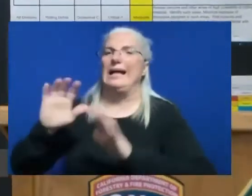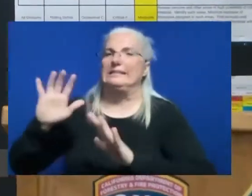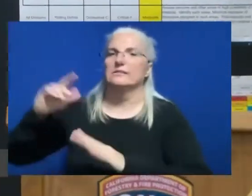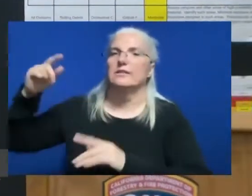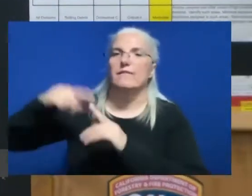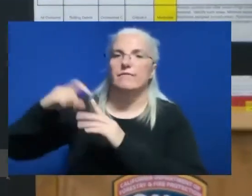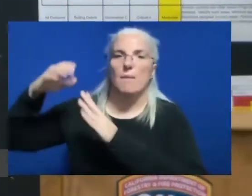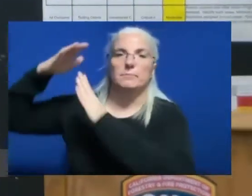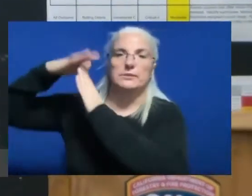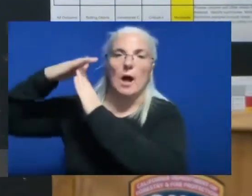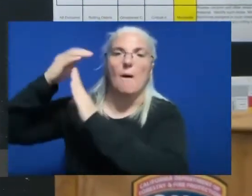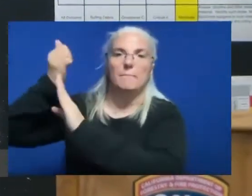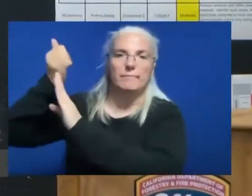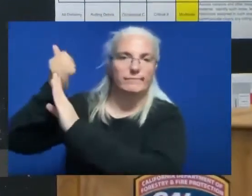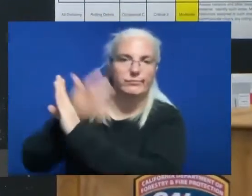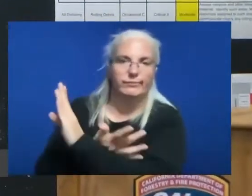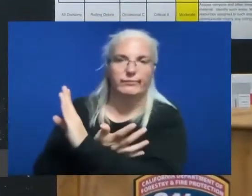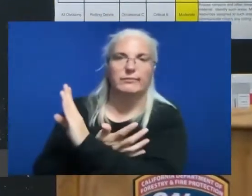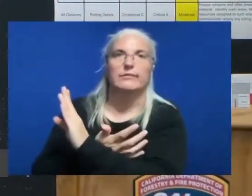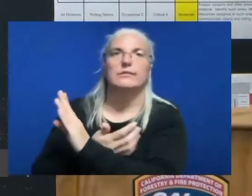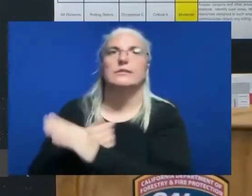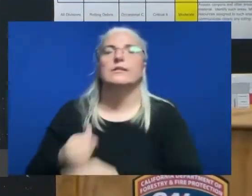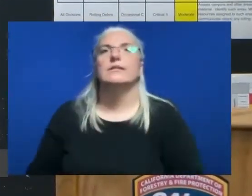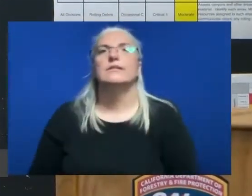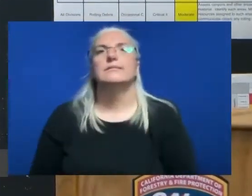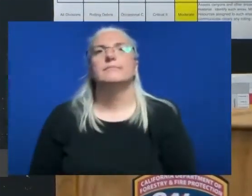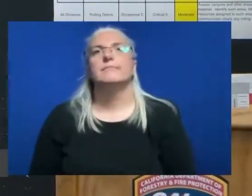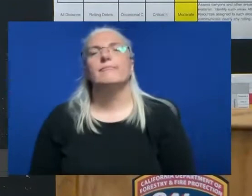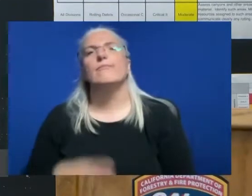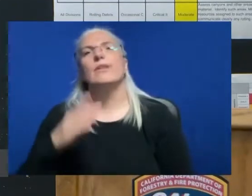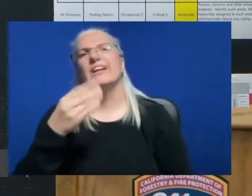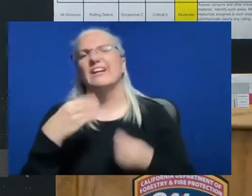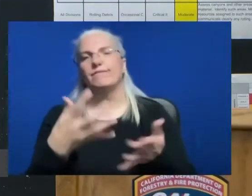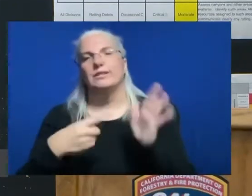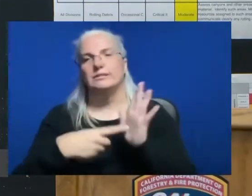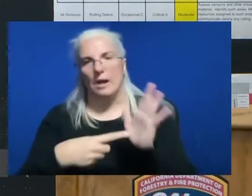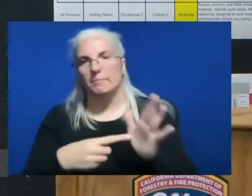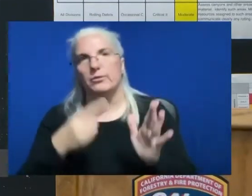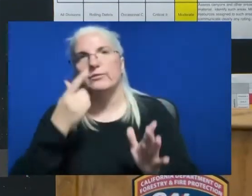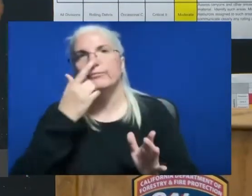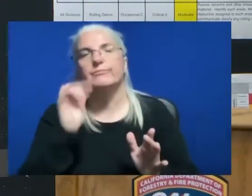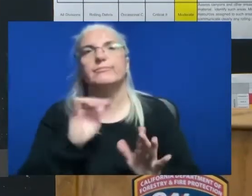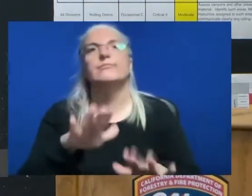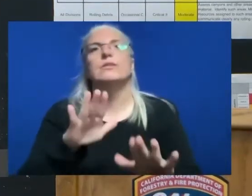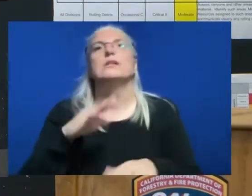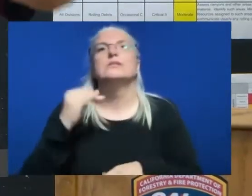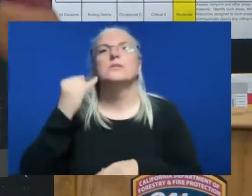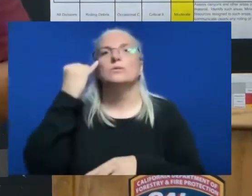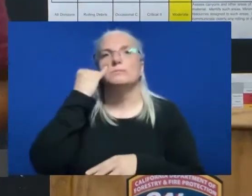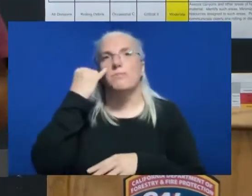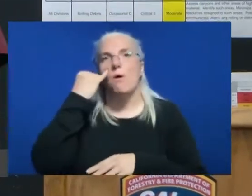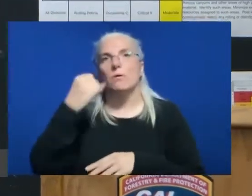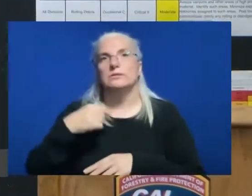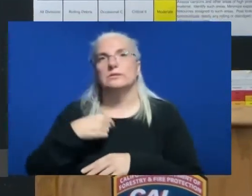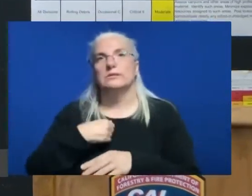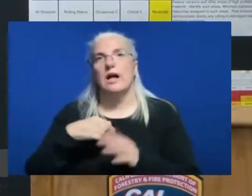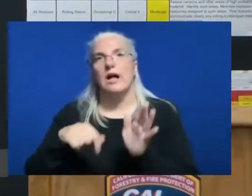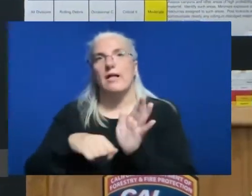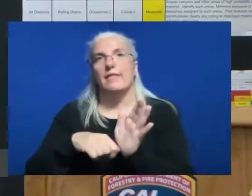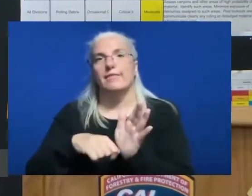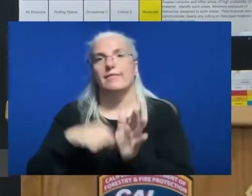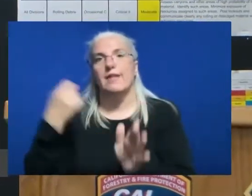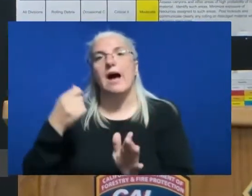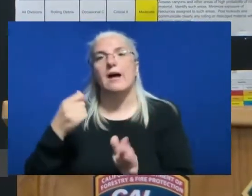fire, light a match and hold it vertically so that the candle is, the match or the fire is at the top. It'll